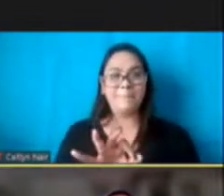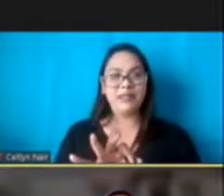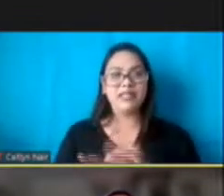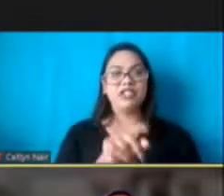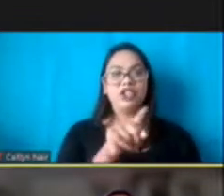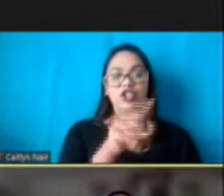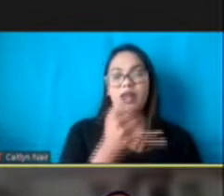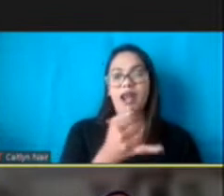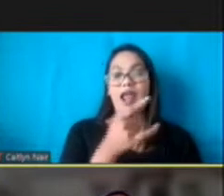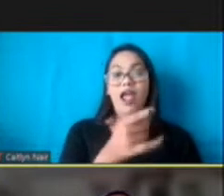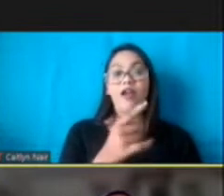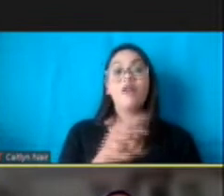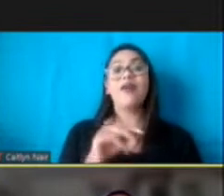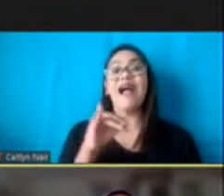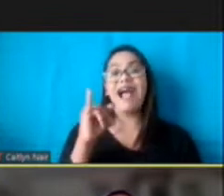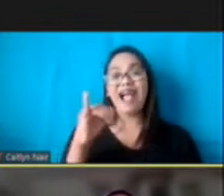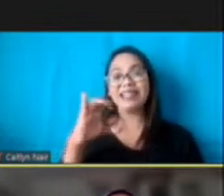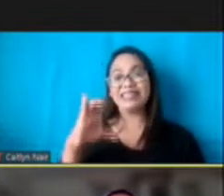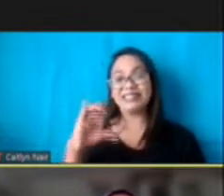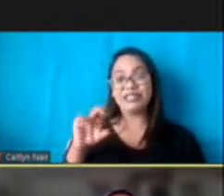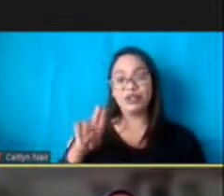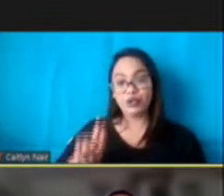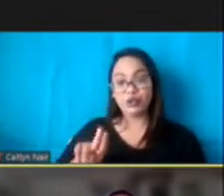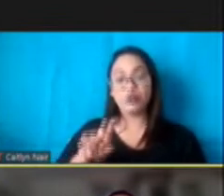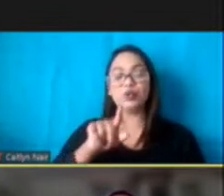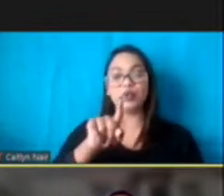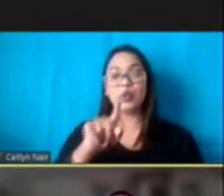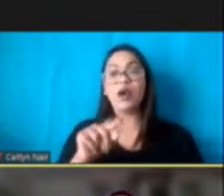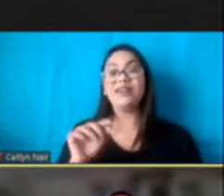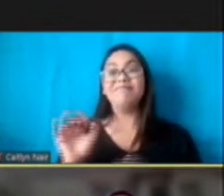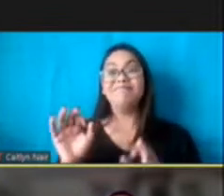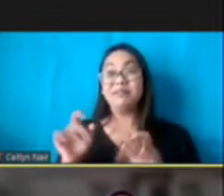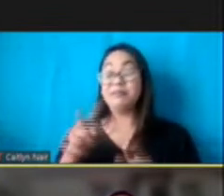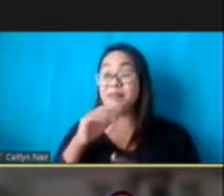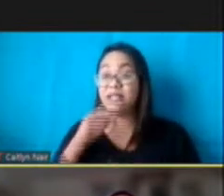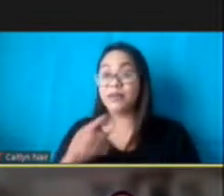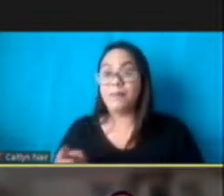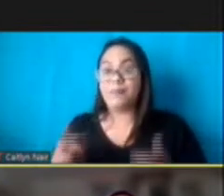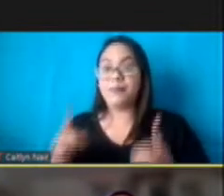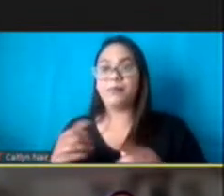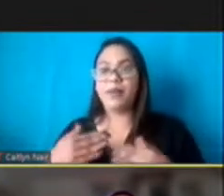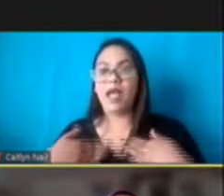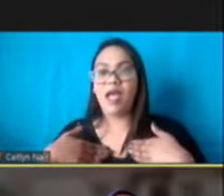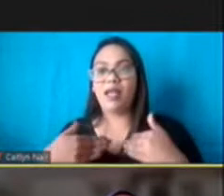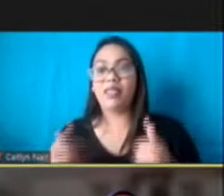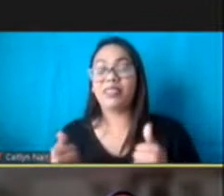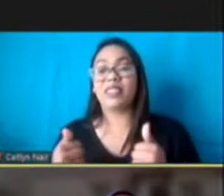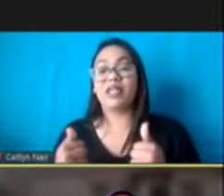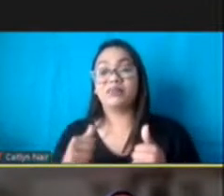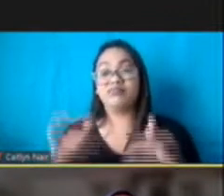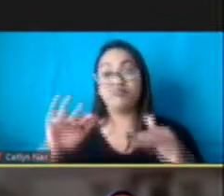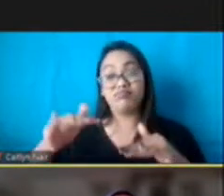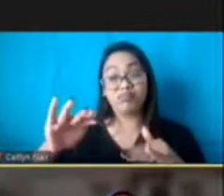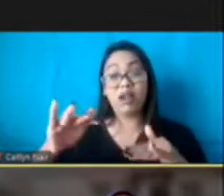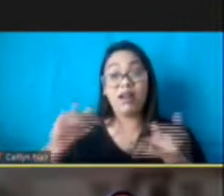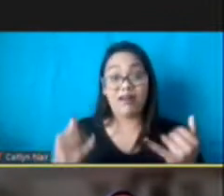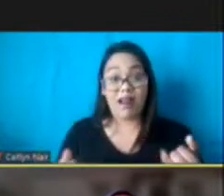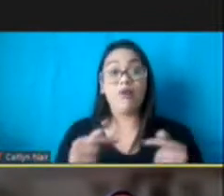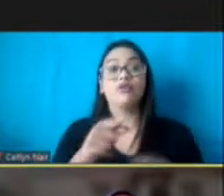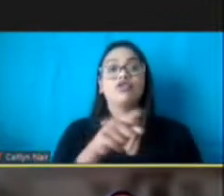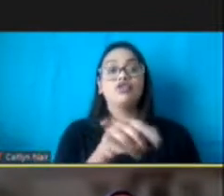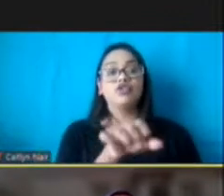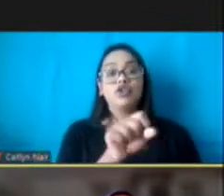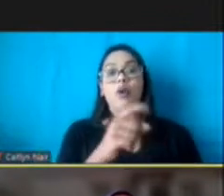care wards, which is ICU and high care. And there's been a sort of relative trend, a steady trend in both the public and the